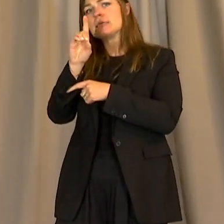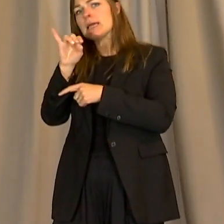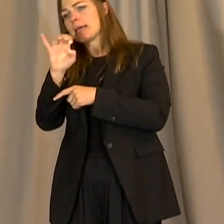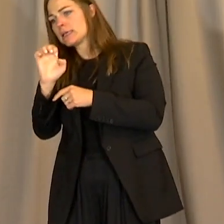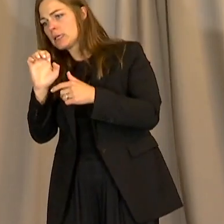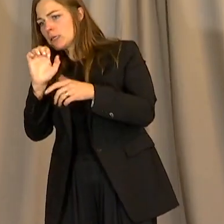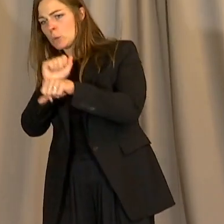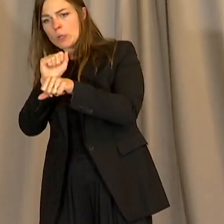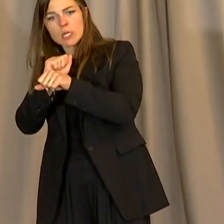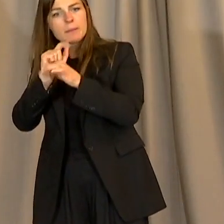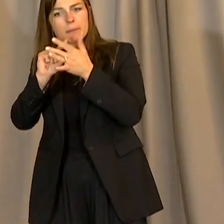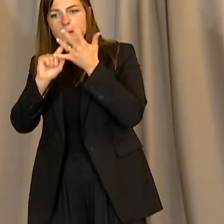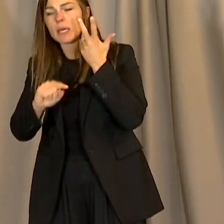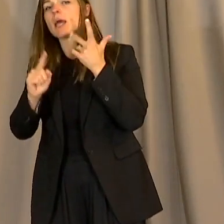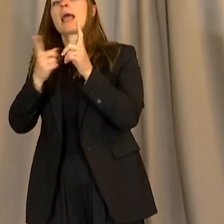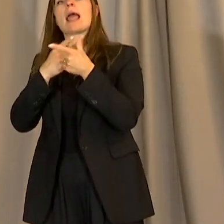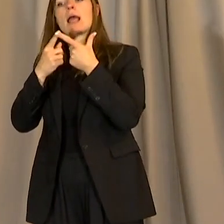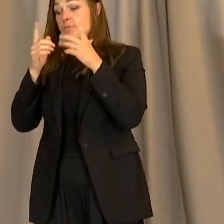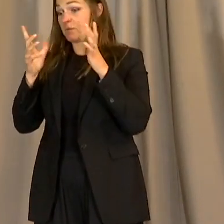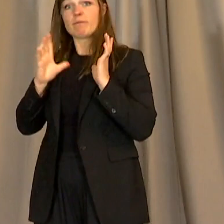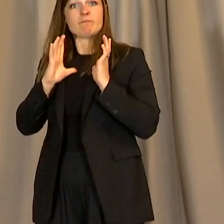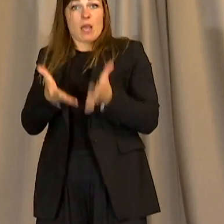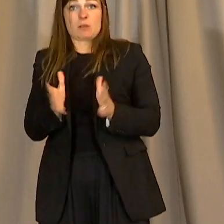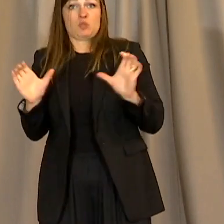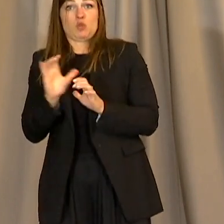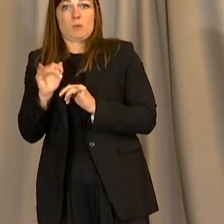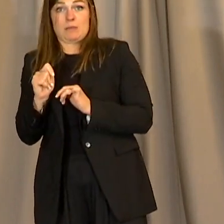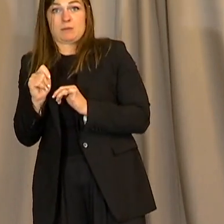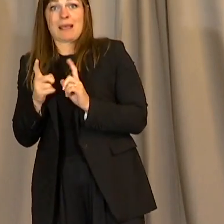you, and then change the policy.